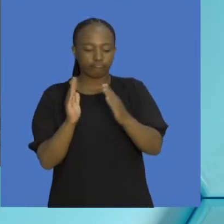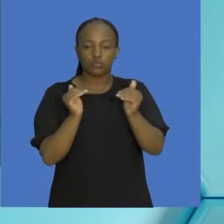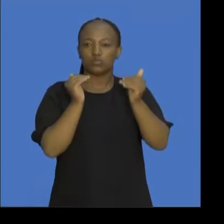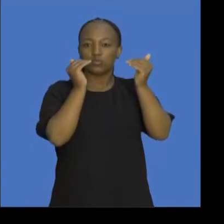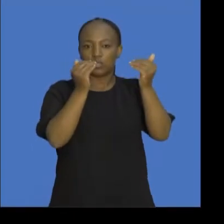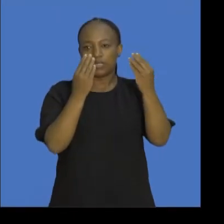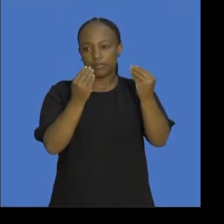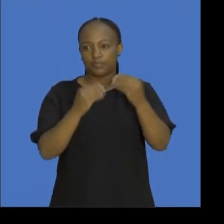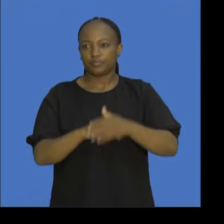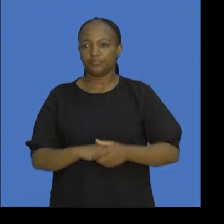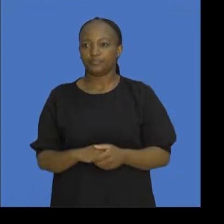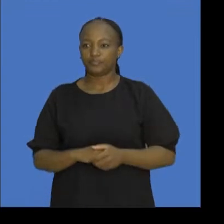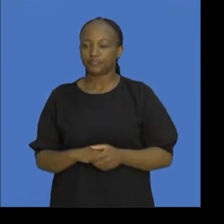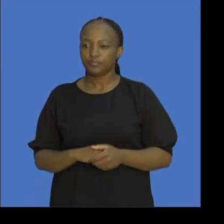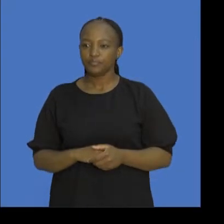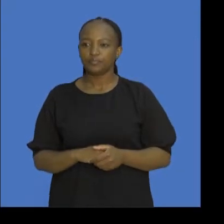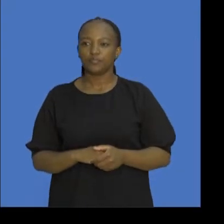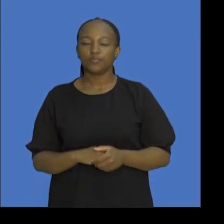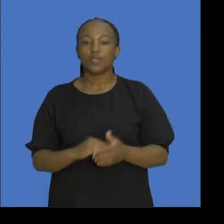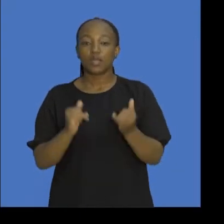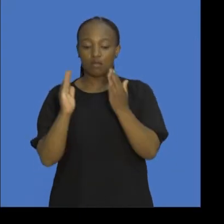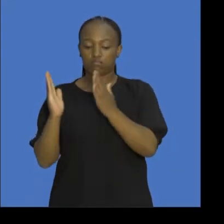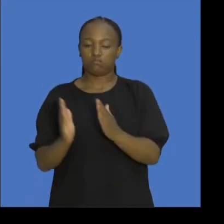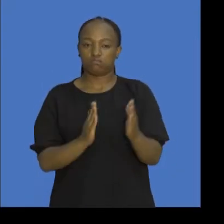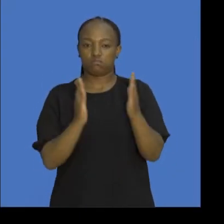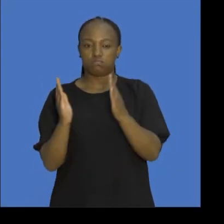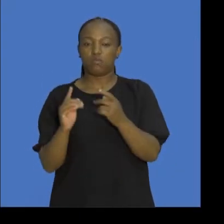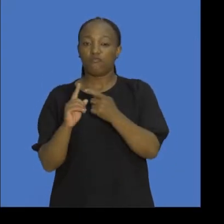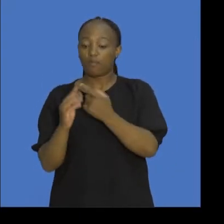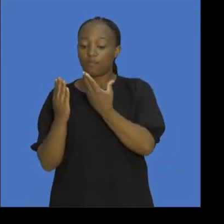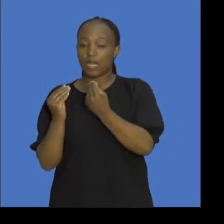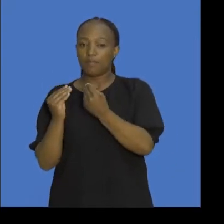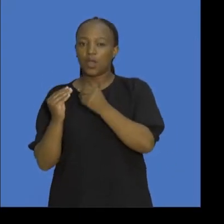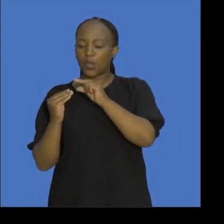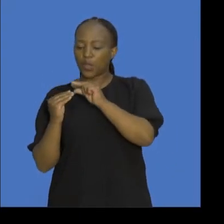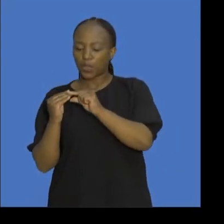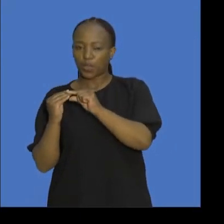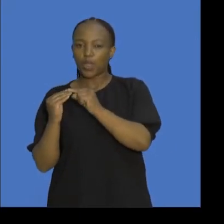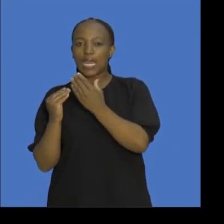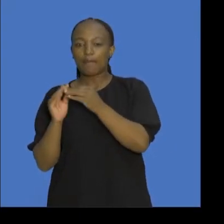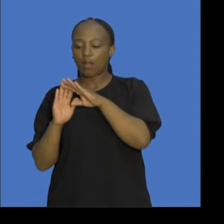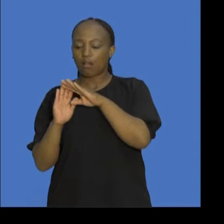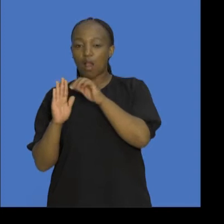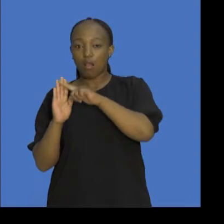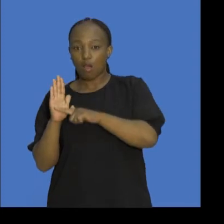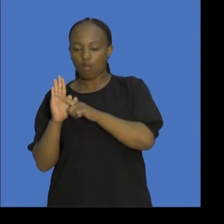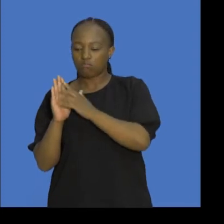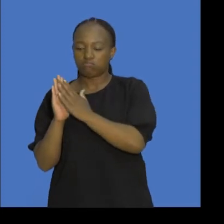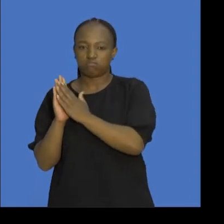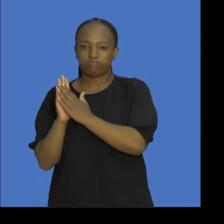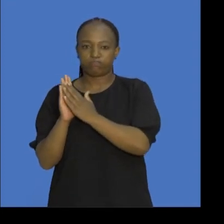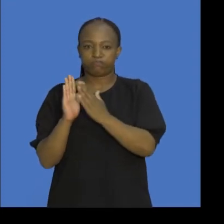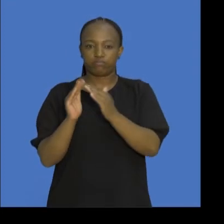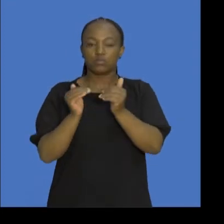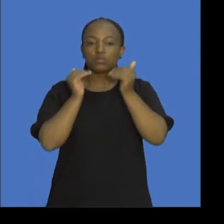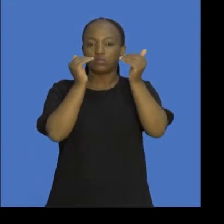that. We order data from the smallest to the highest.